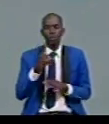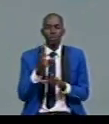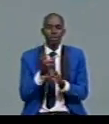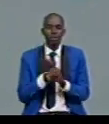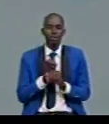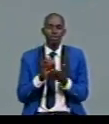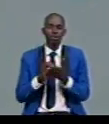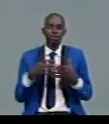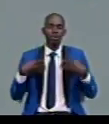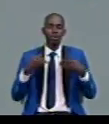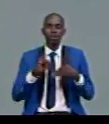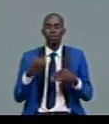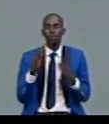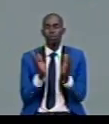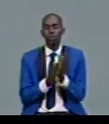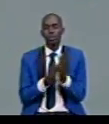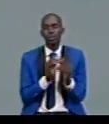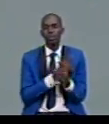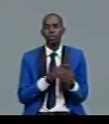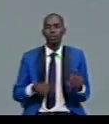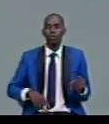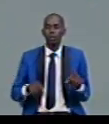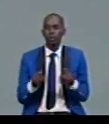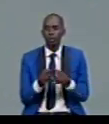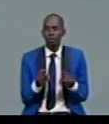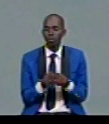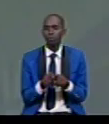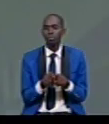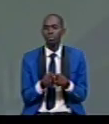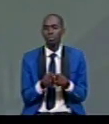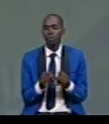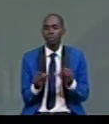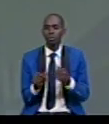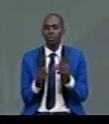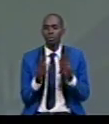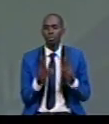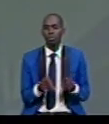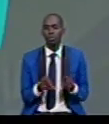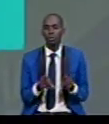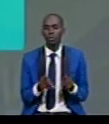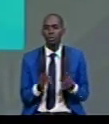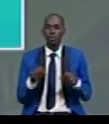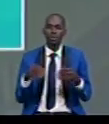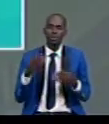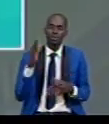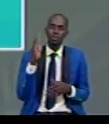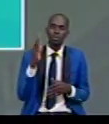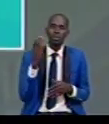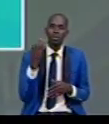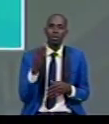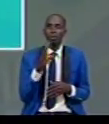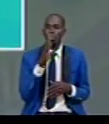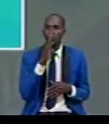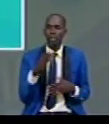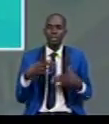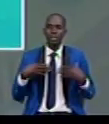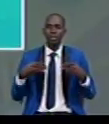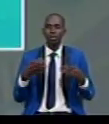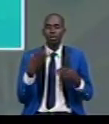the Lord. Also, Gloria David has testified of being healed of